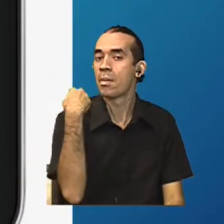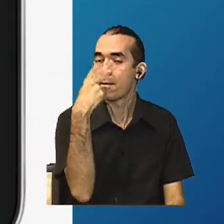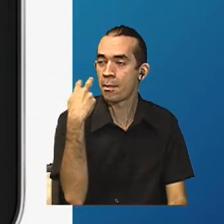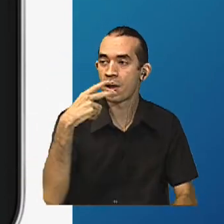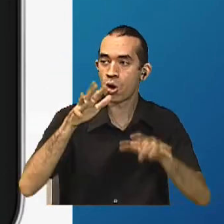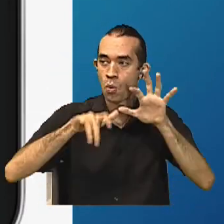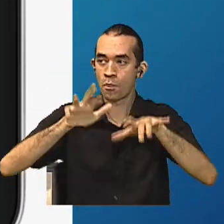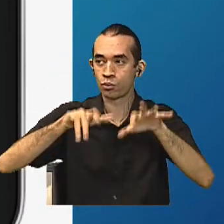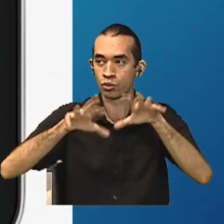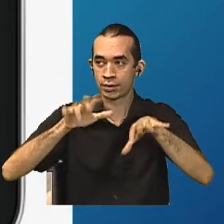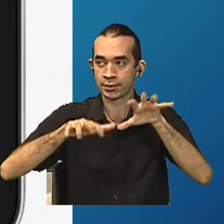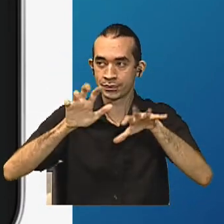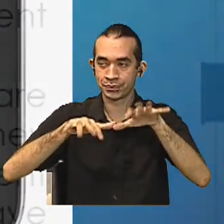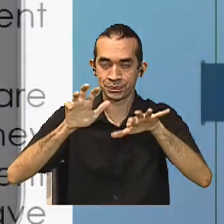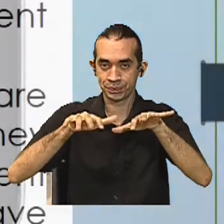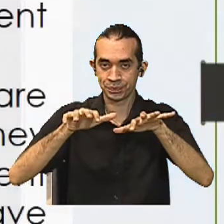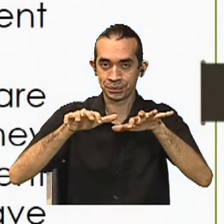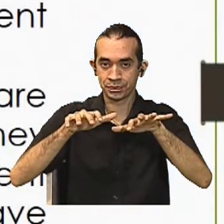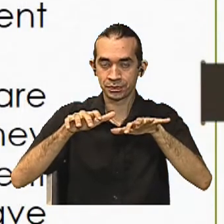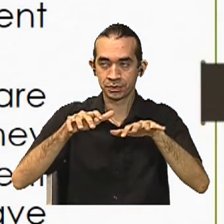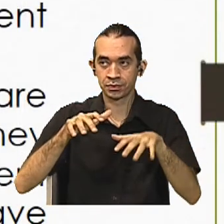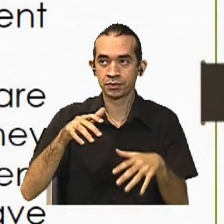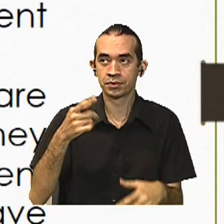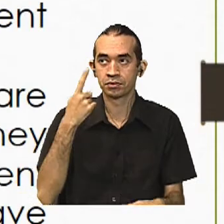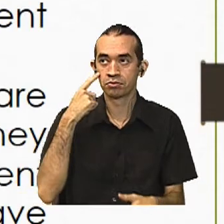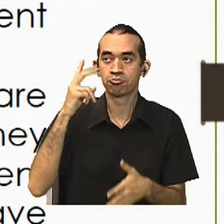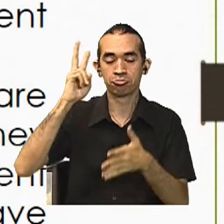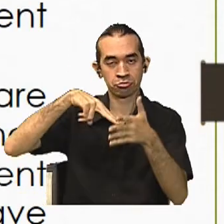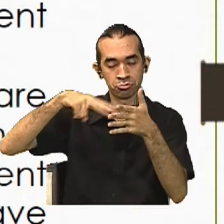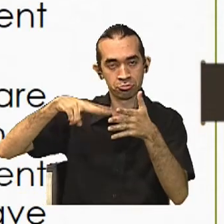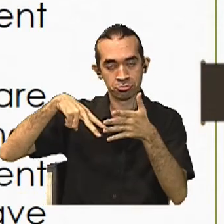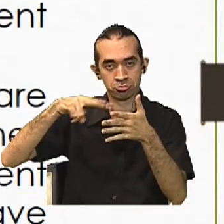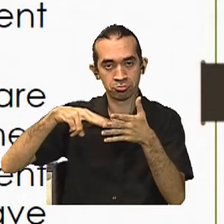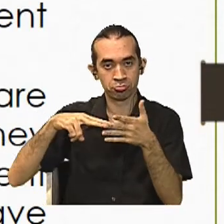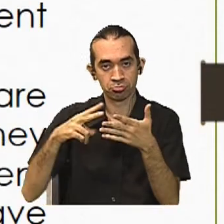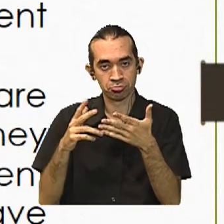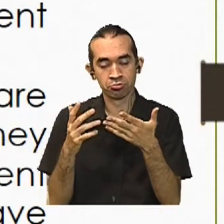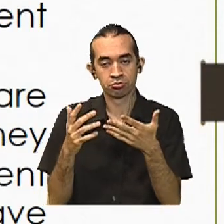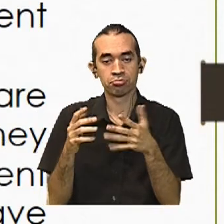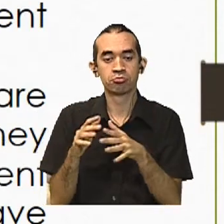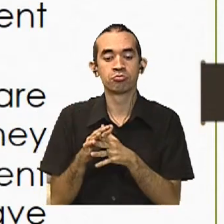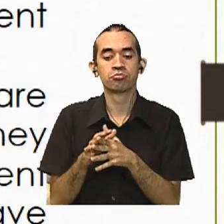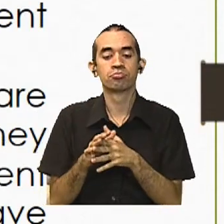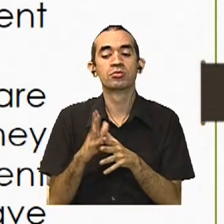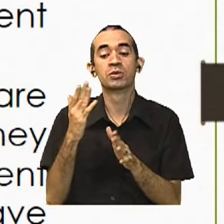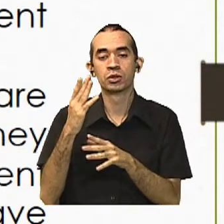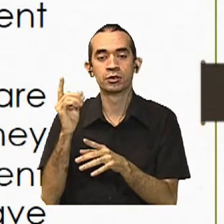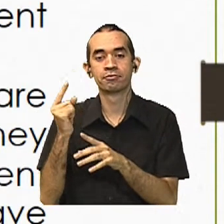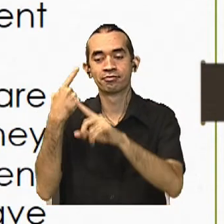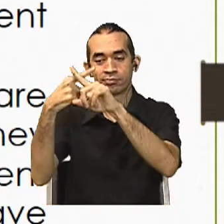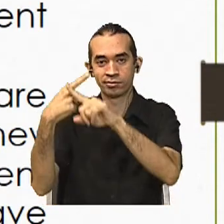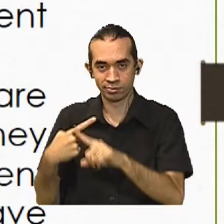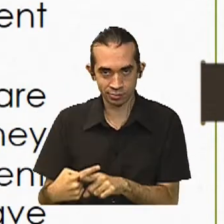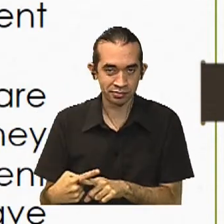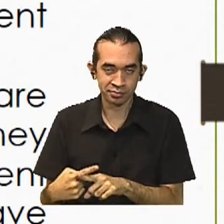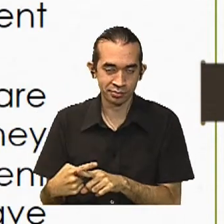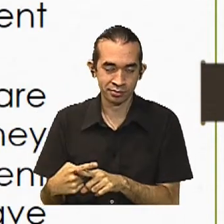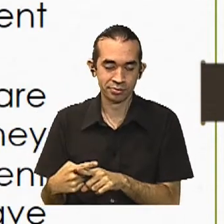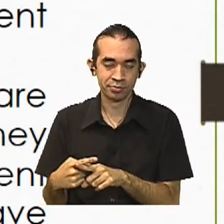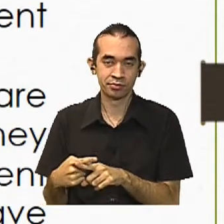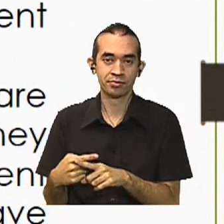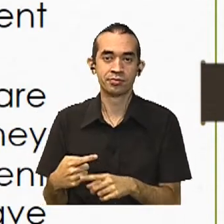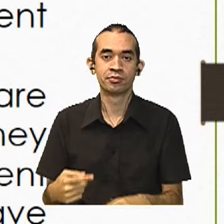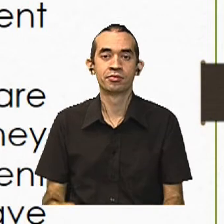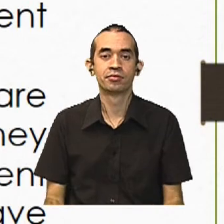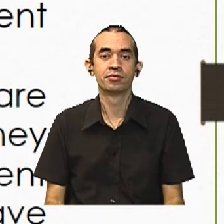Computers. So let's read it, and then we are going to choose the appropriate alternative to answer